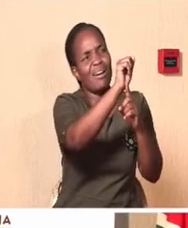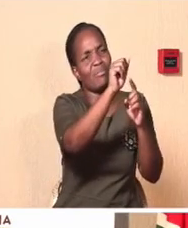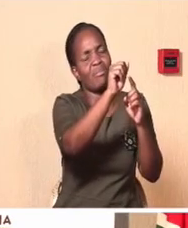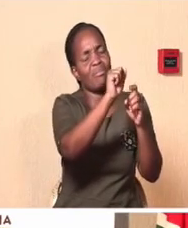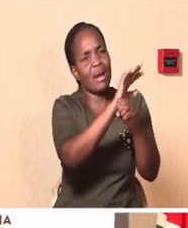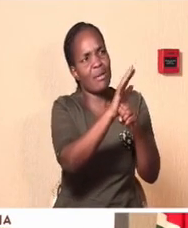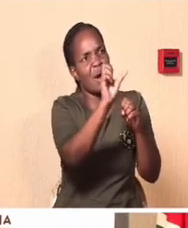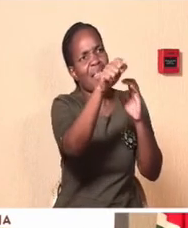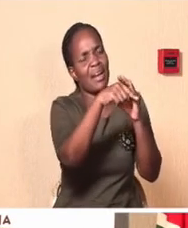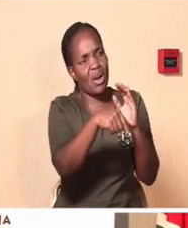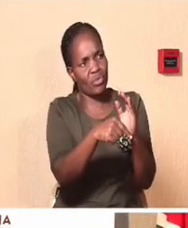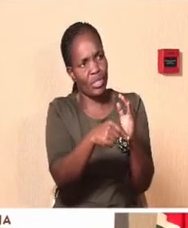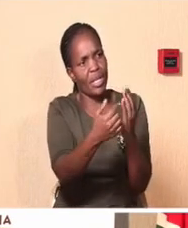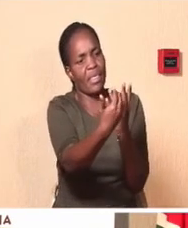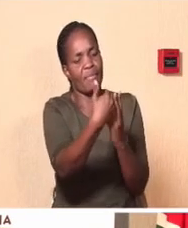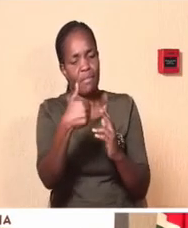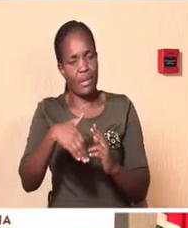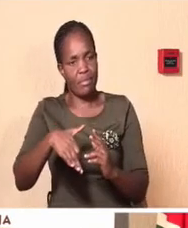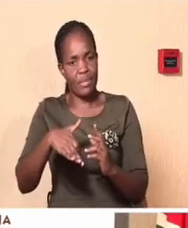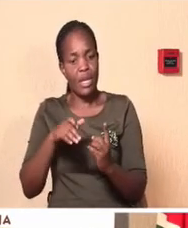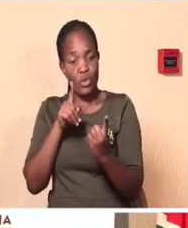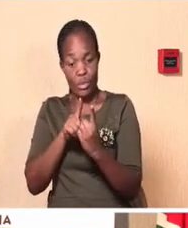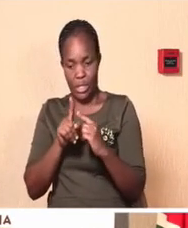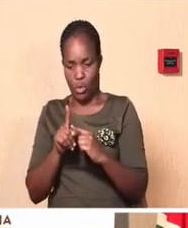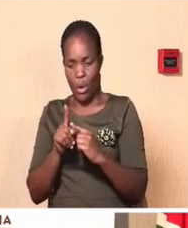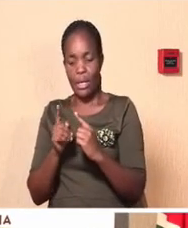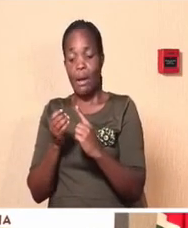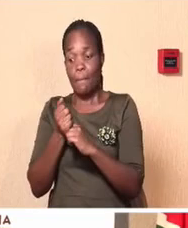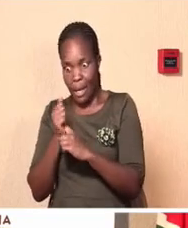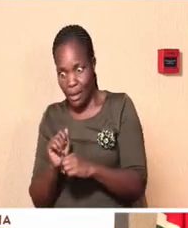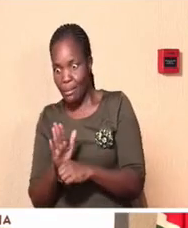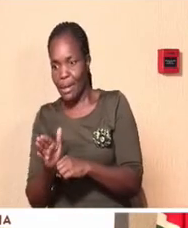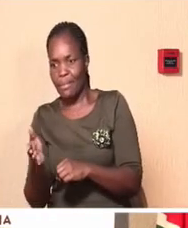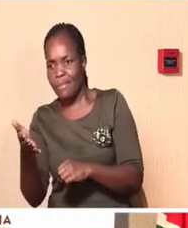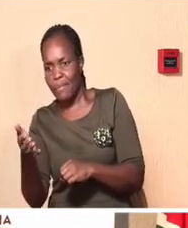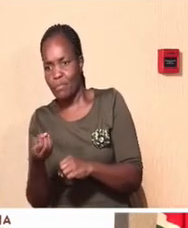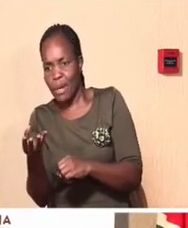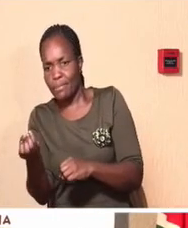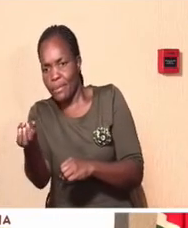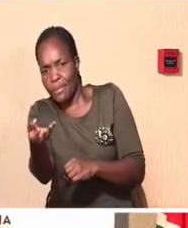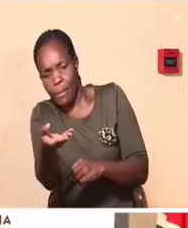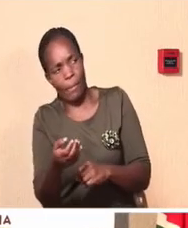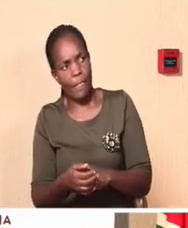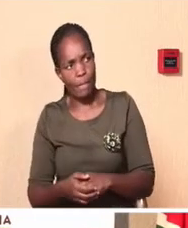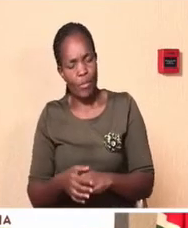is the contact tracing coming along to determine whether or not there has been this